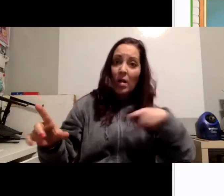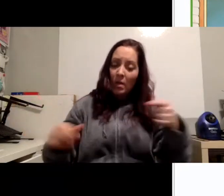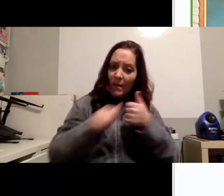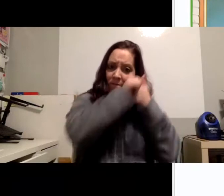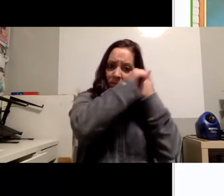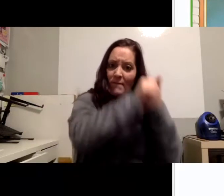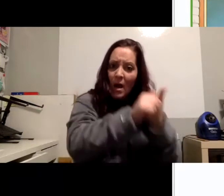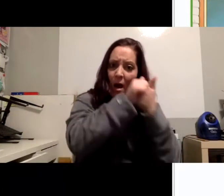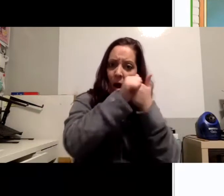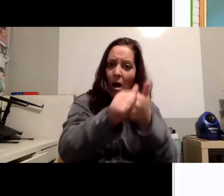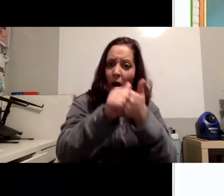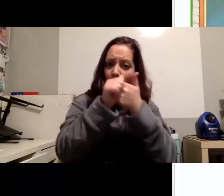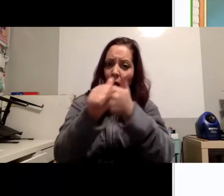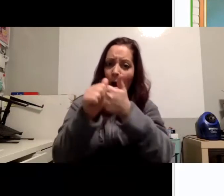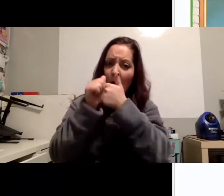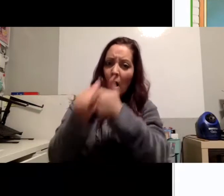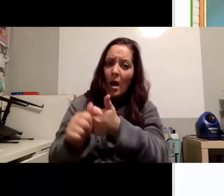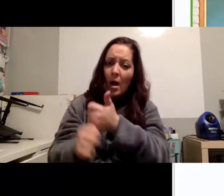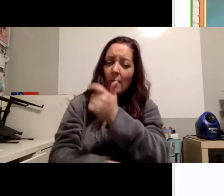himself.